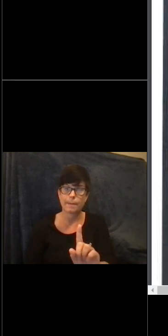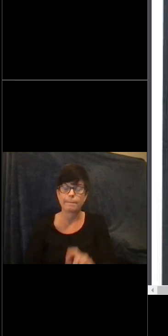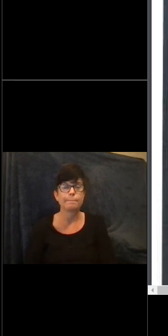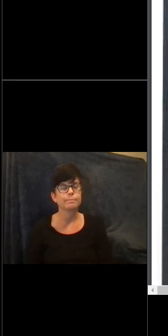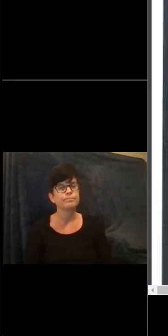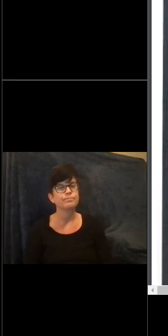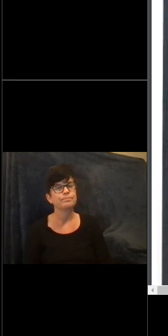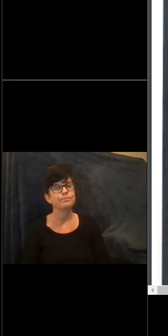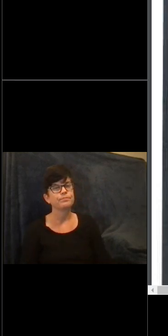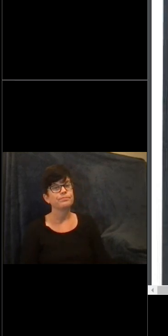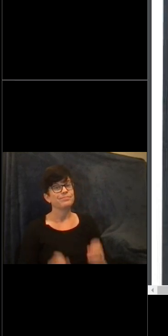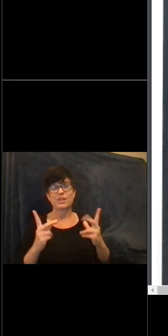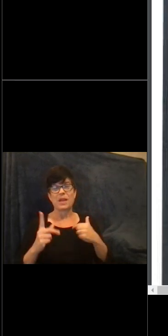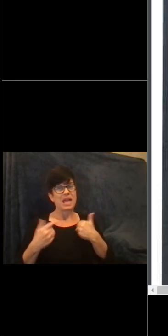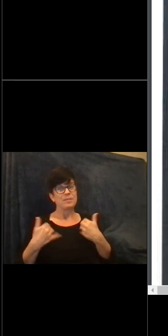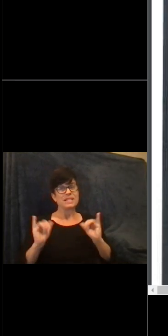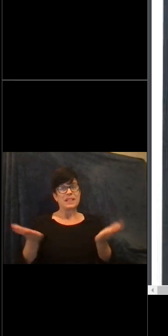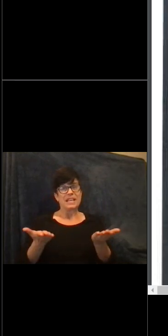Still here.